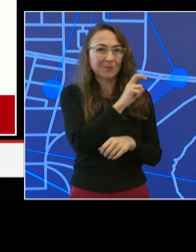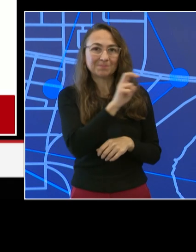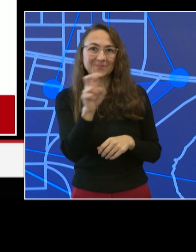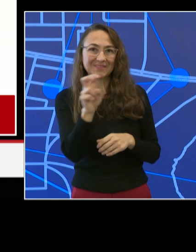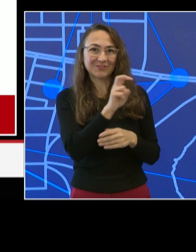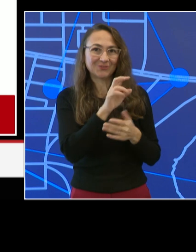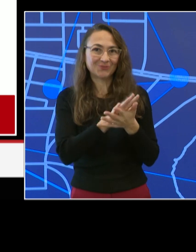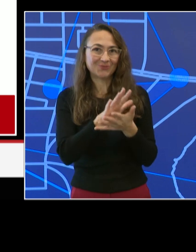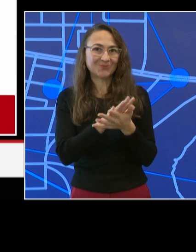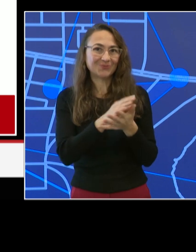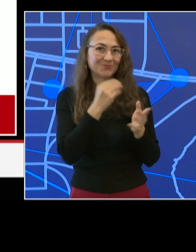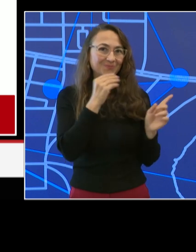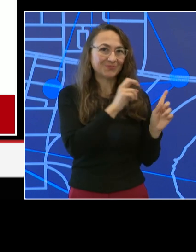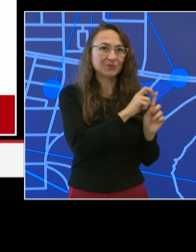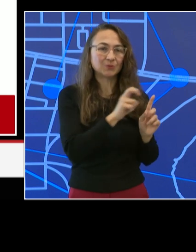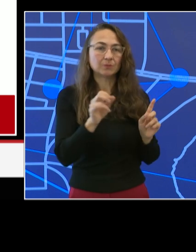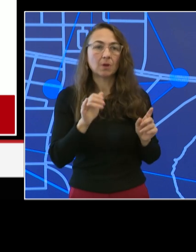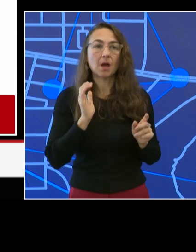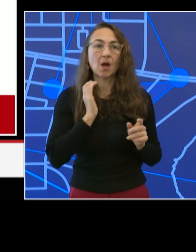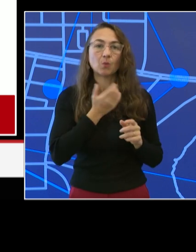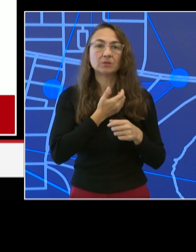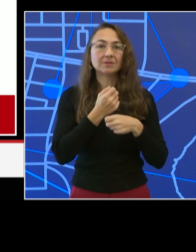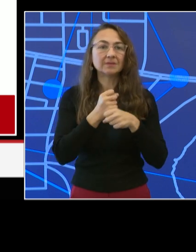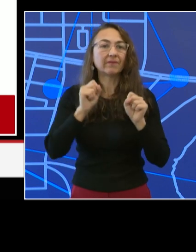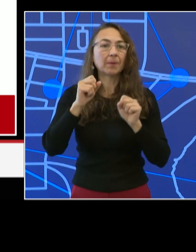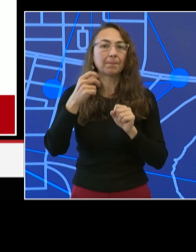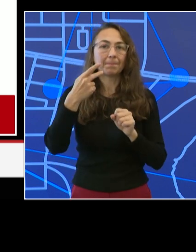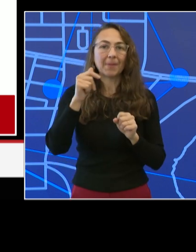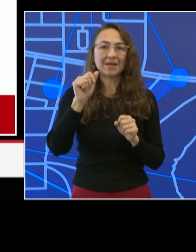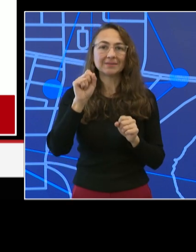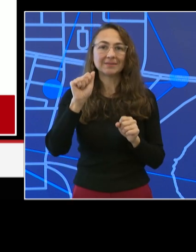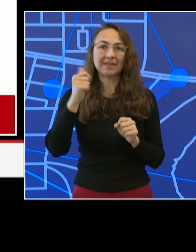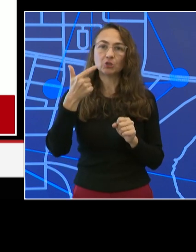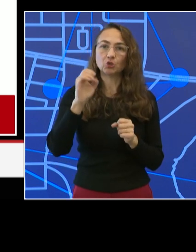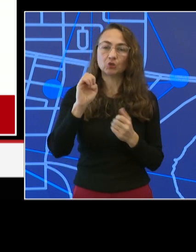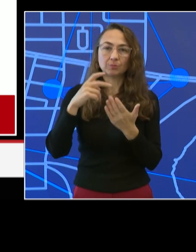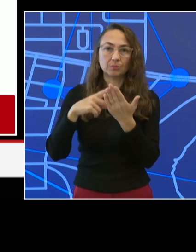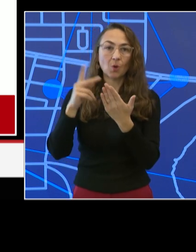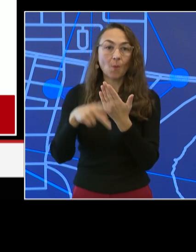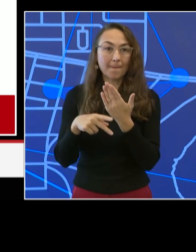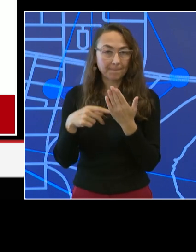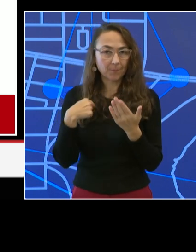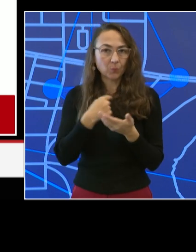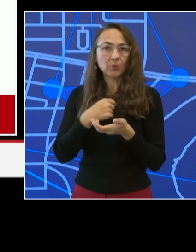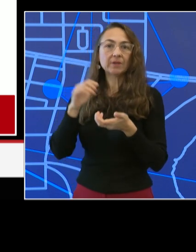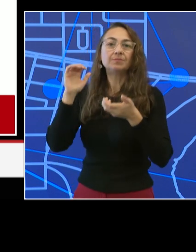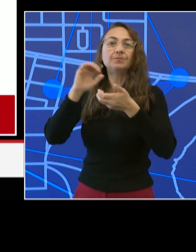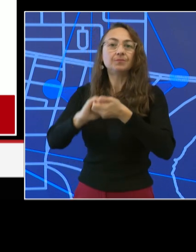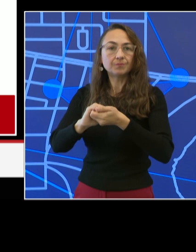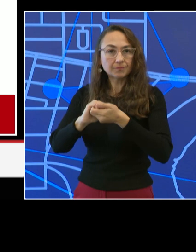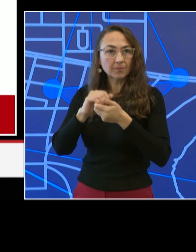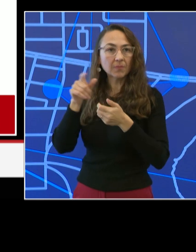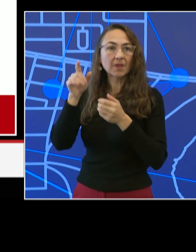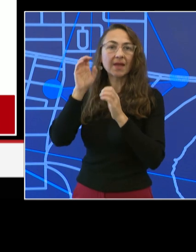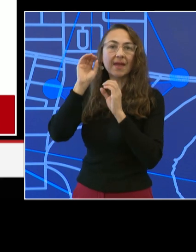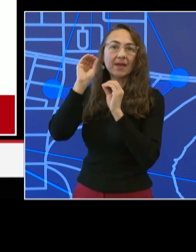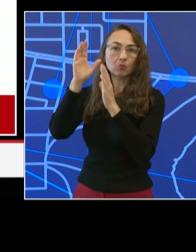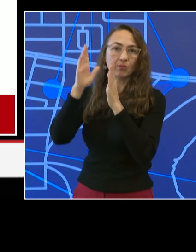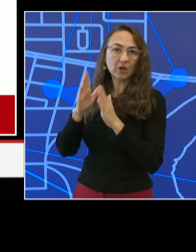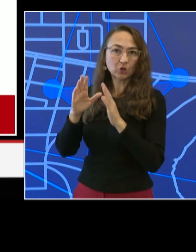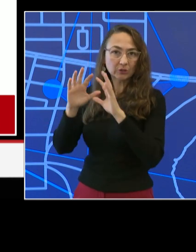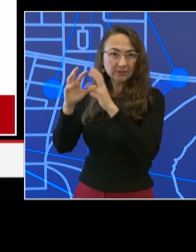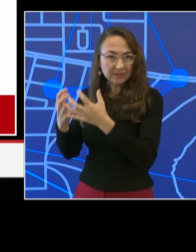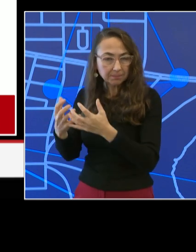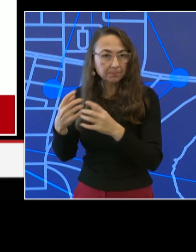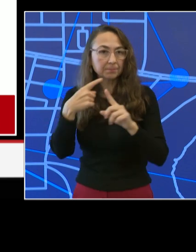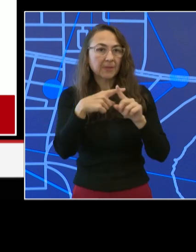Safe Passage program, Public Safety and Justice, has partnered with our education partners from the beginning. But